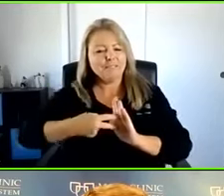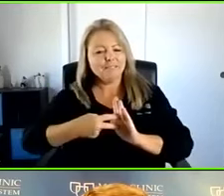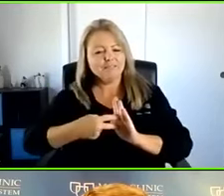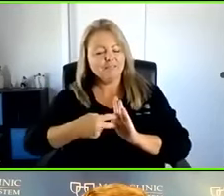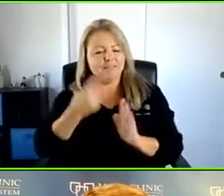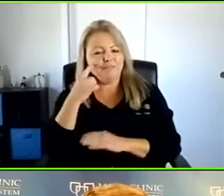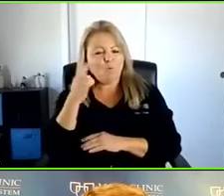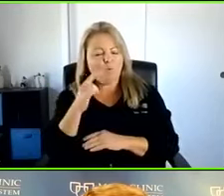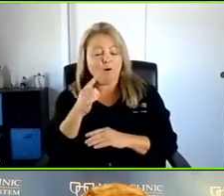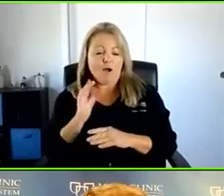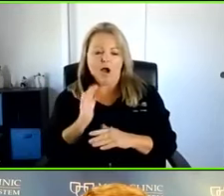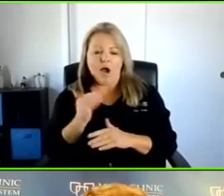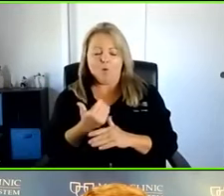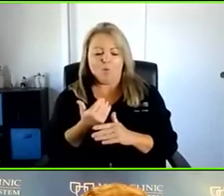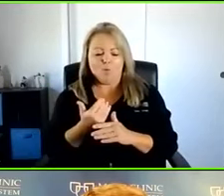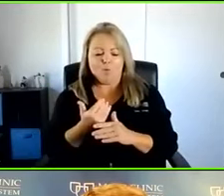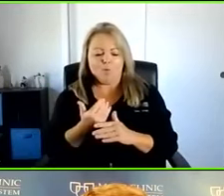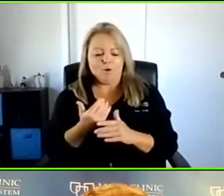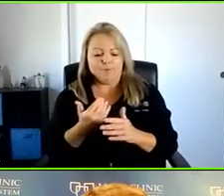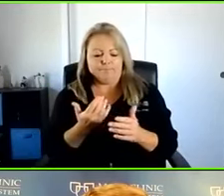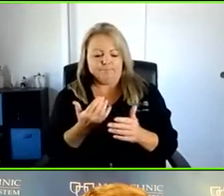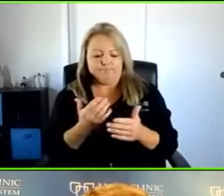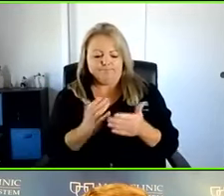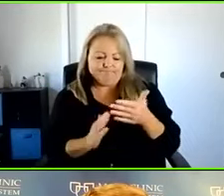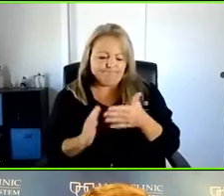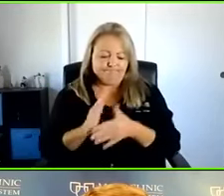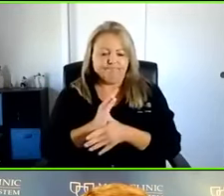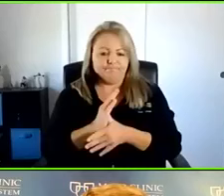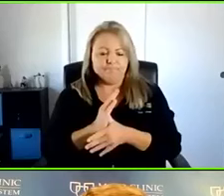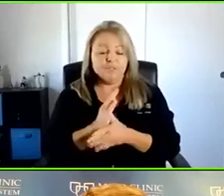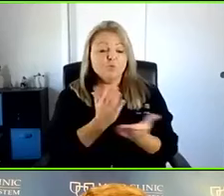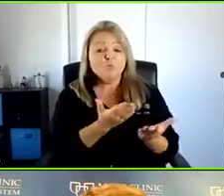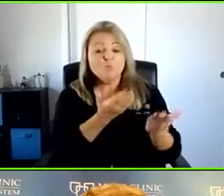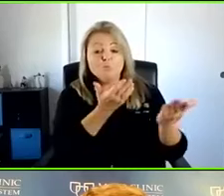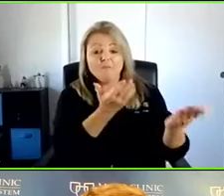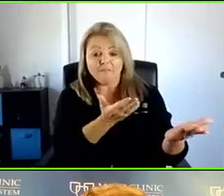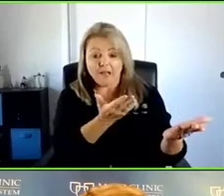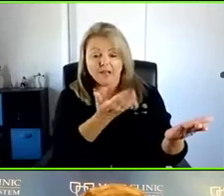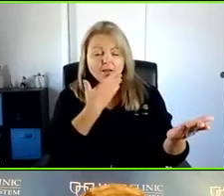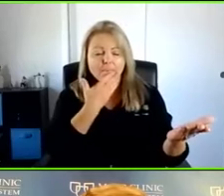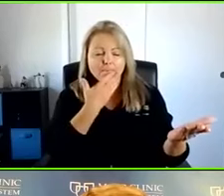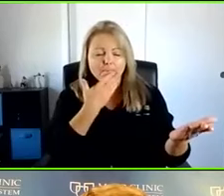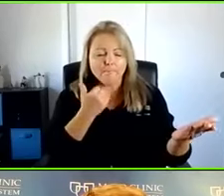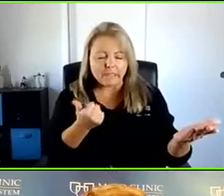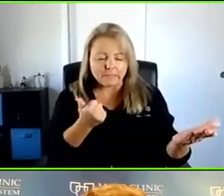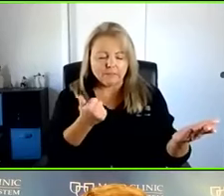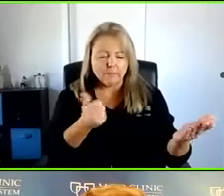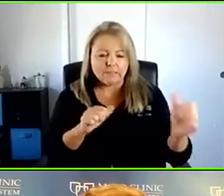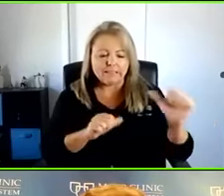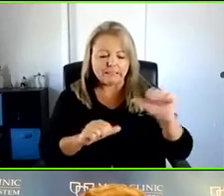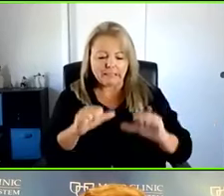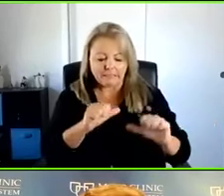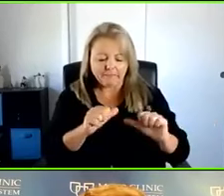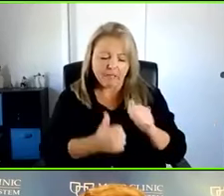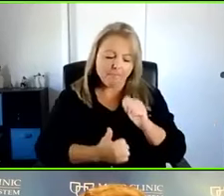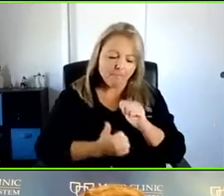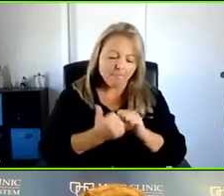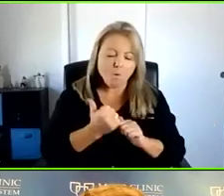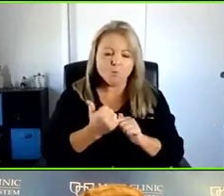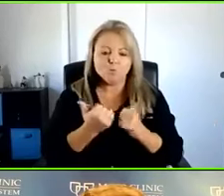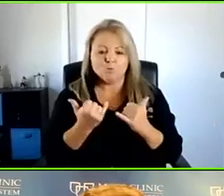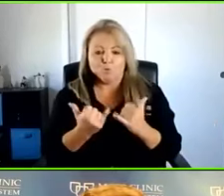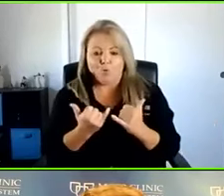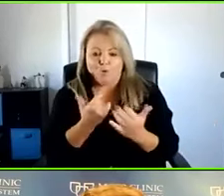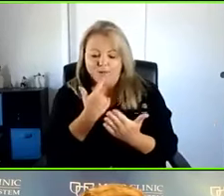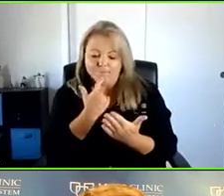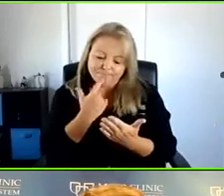priority, as Jen said, is really to provide, and continues to be, to provide the best scientific, most current and evidence-based